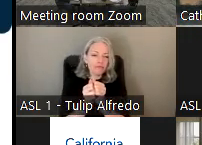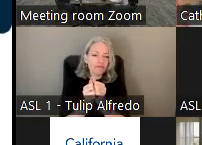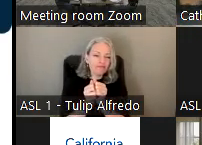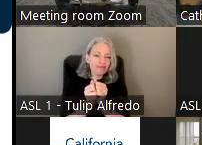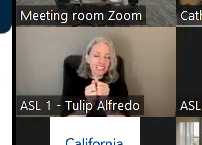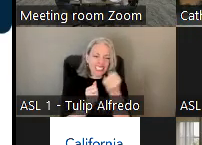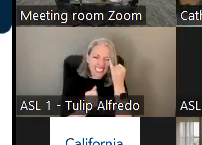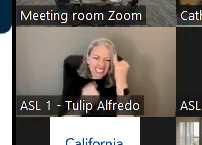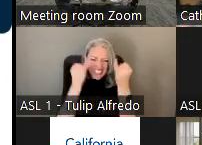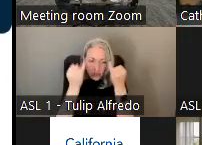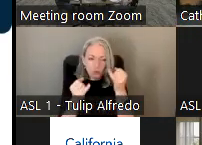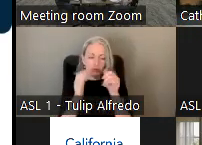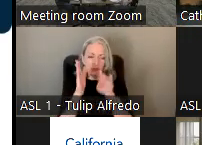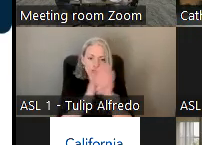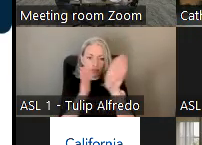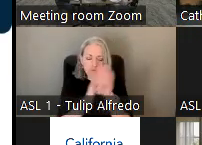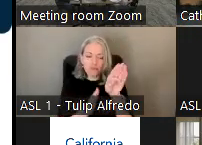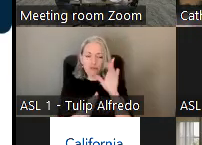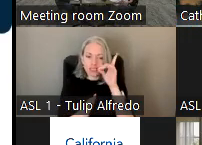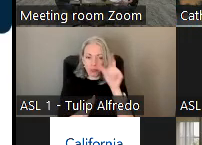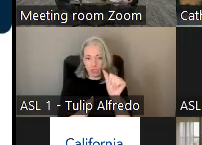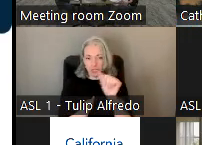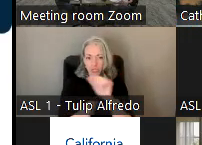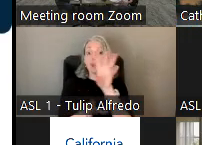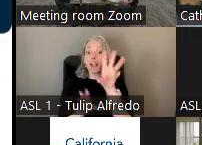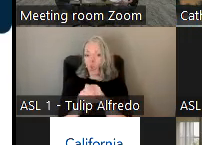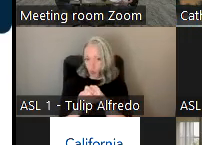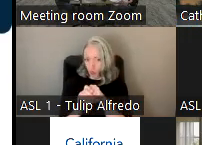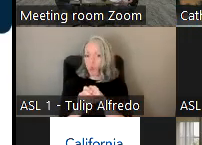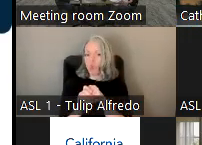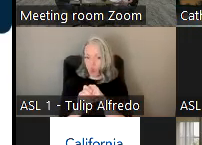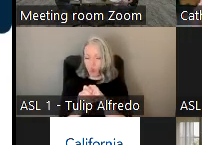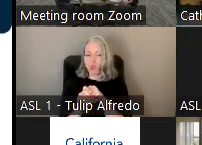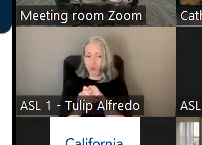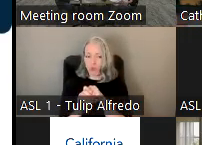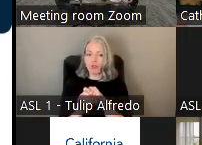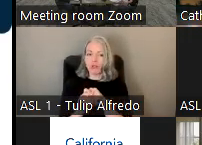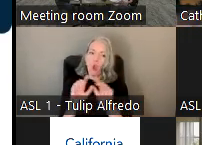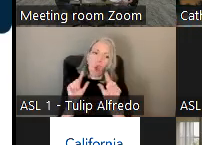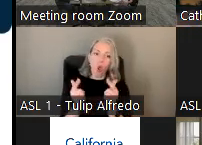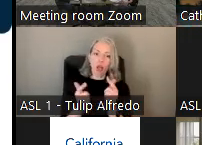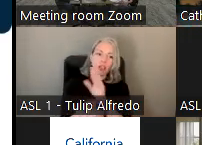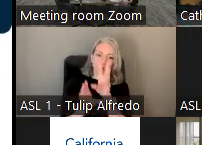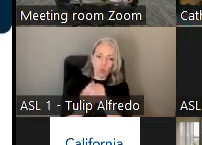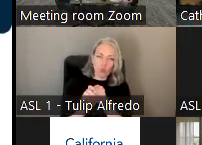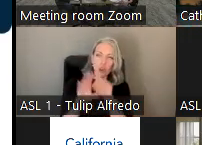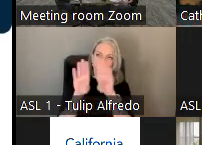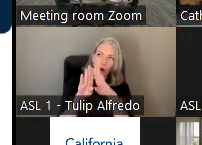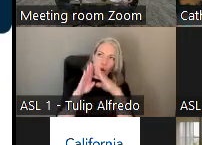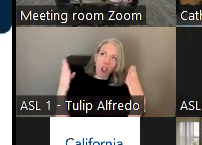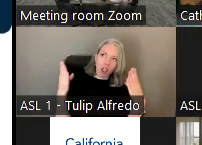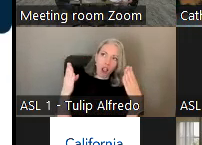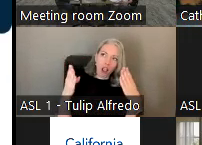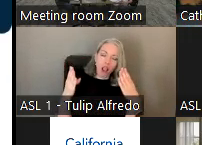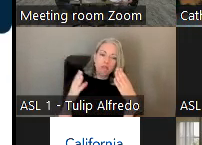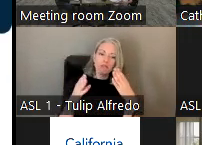and dementia, for example, as a way to be inclusive, to Dr. Mobley's point about kind of the broadness of the populations